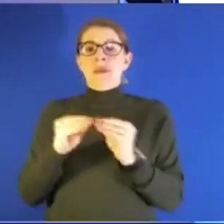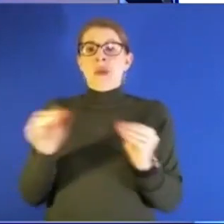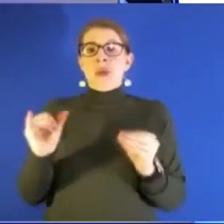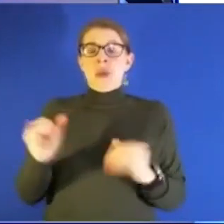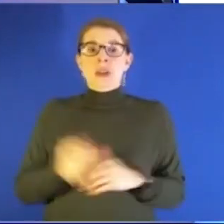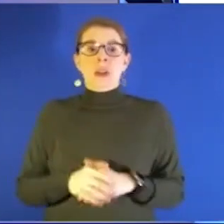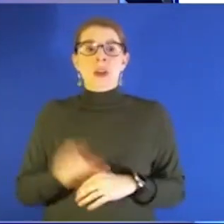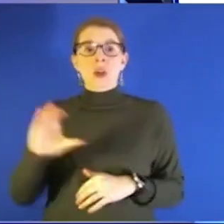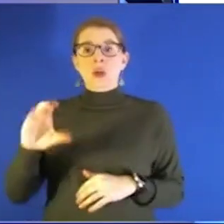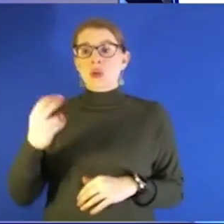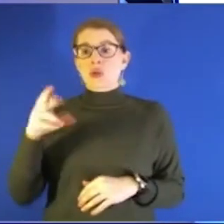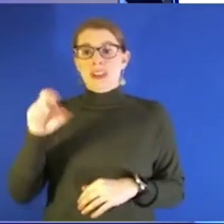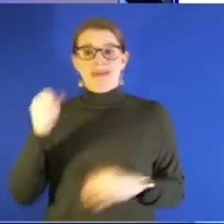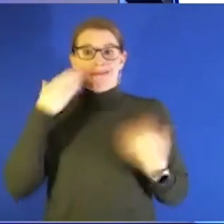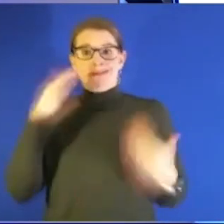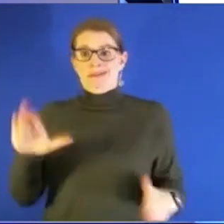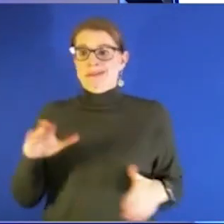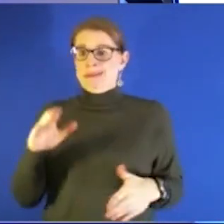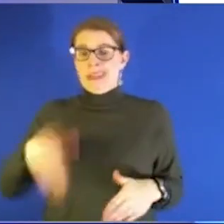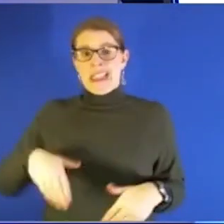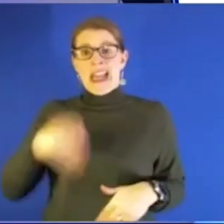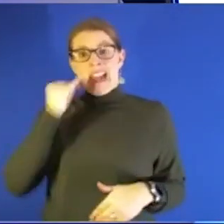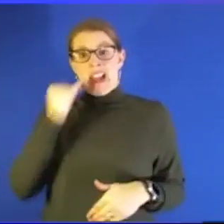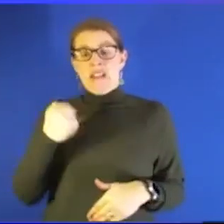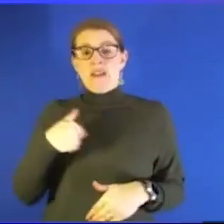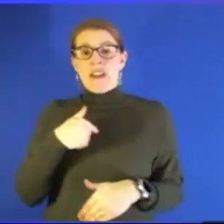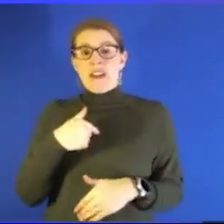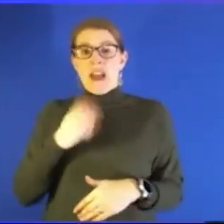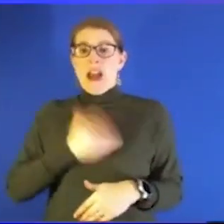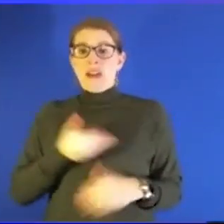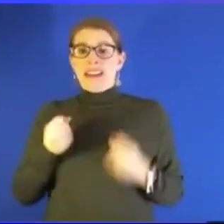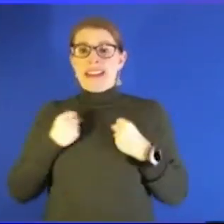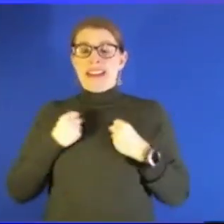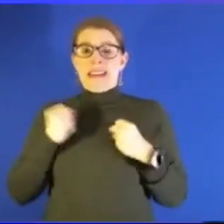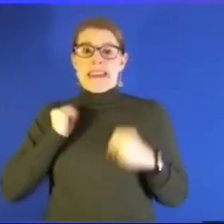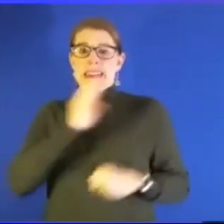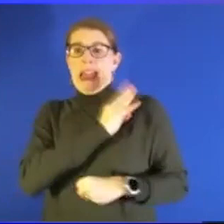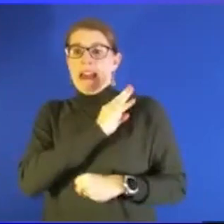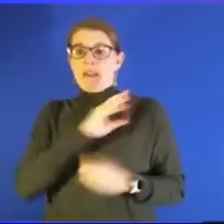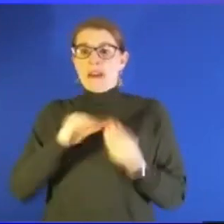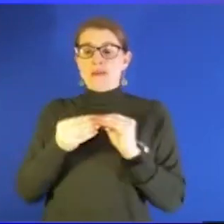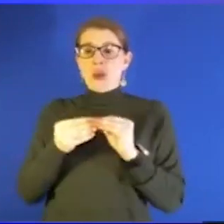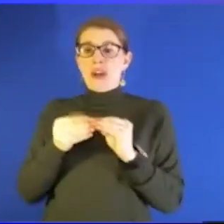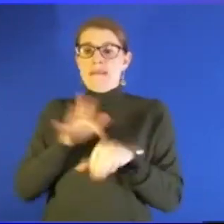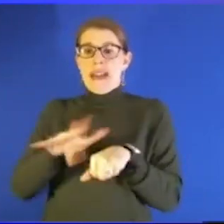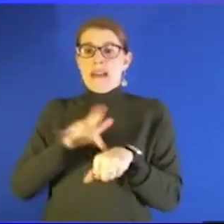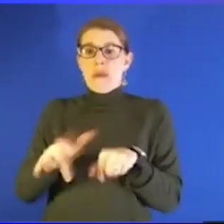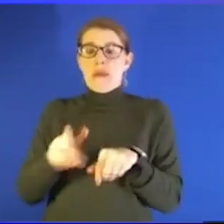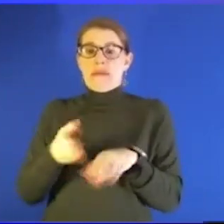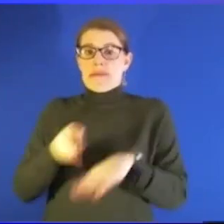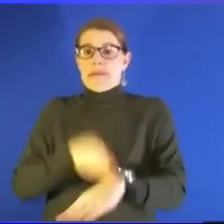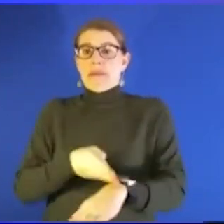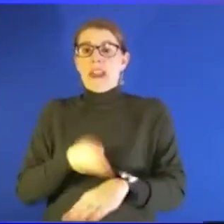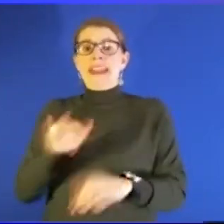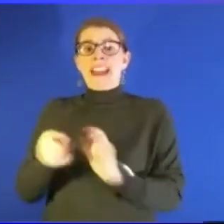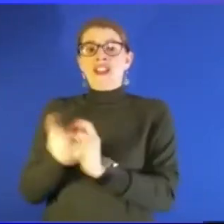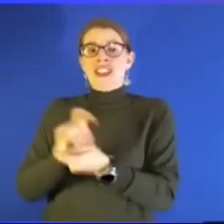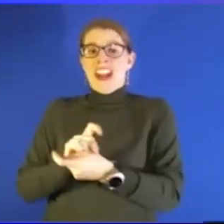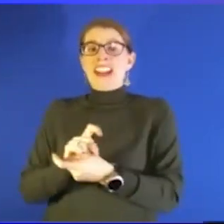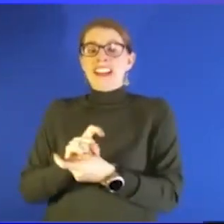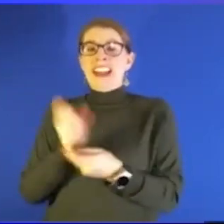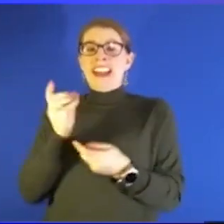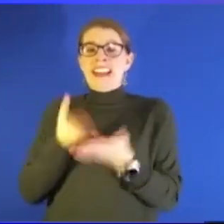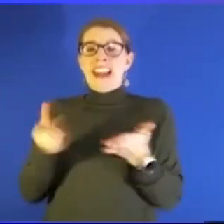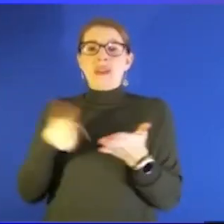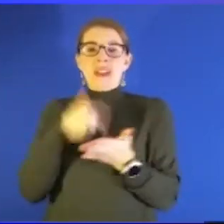yet if them are really getting better amongst our staff. No, I don't think we do. That change was the thing that we saw over the weekend.